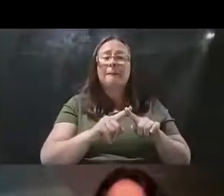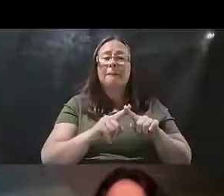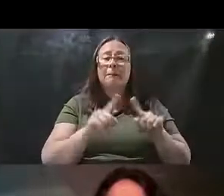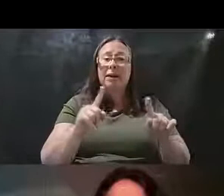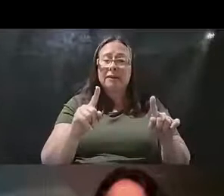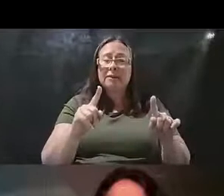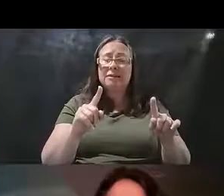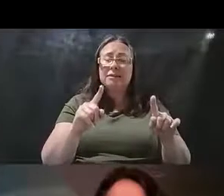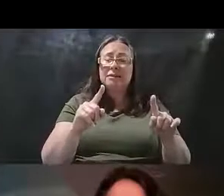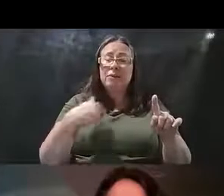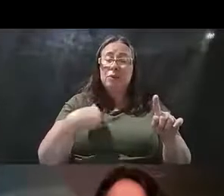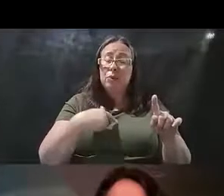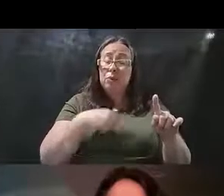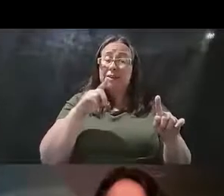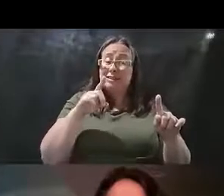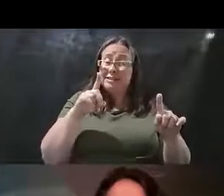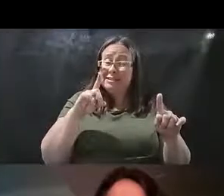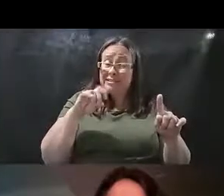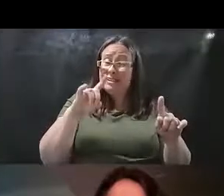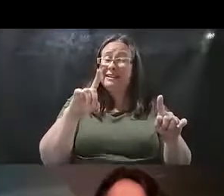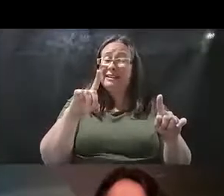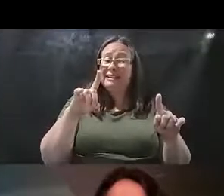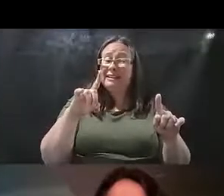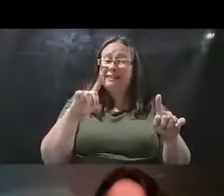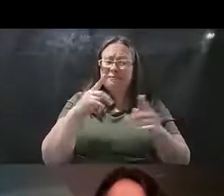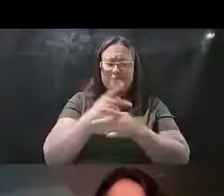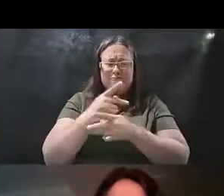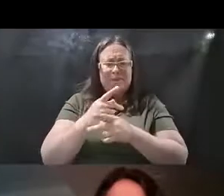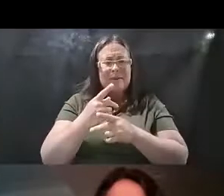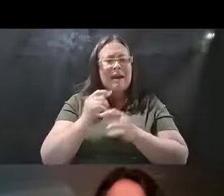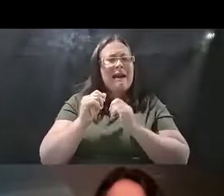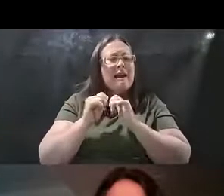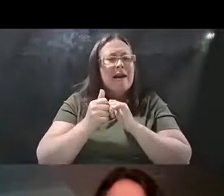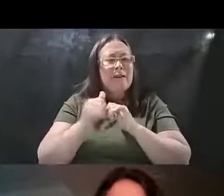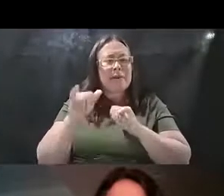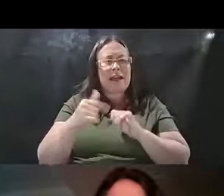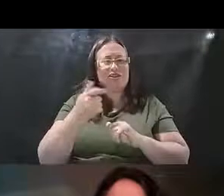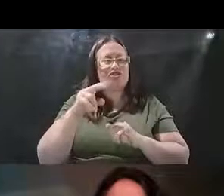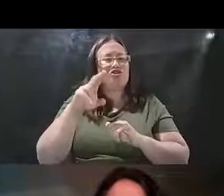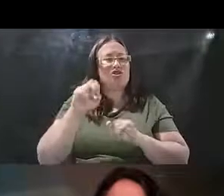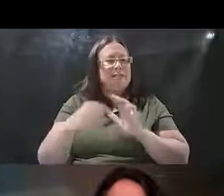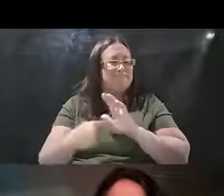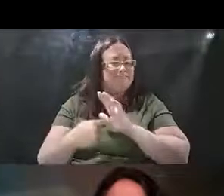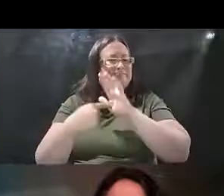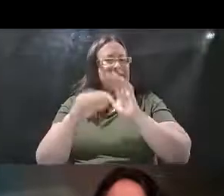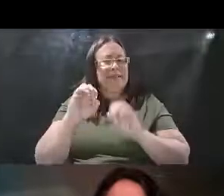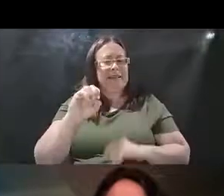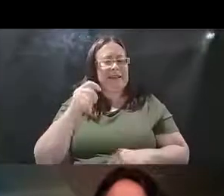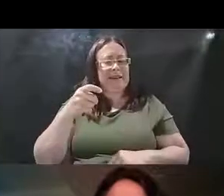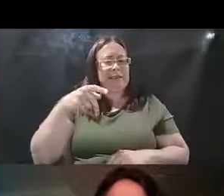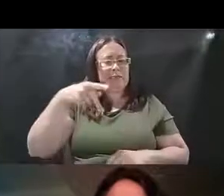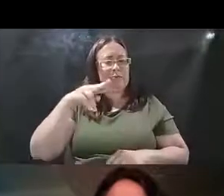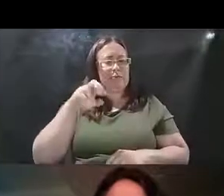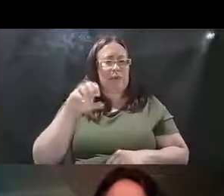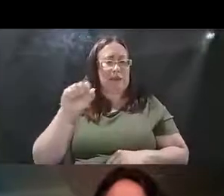we ended up being the first to understand how that gene was expressed. And so I'm just going to go back in the archives and